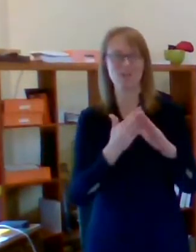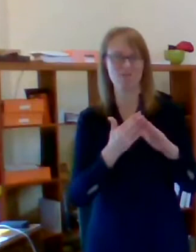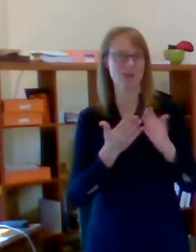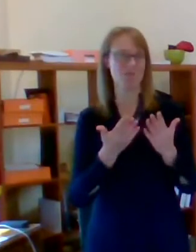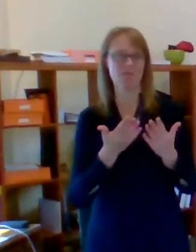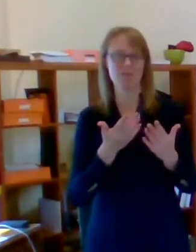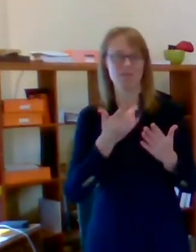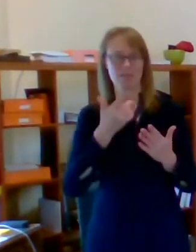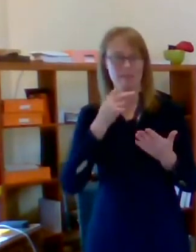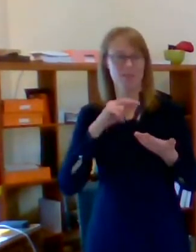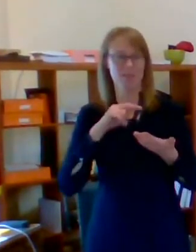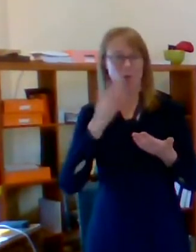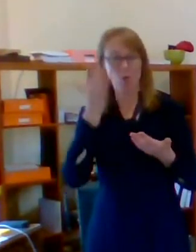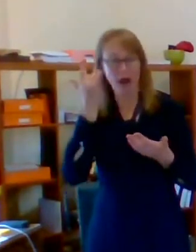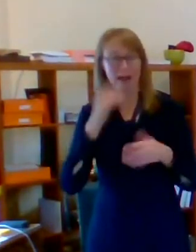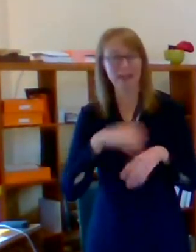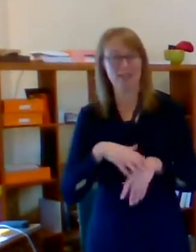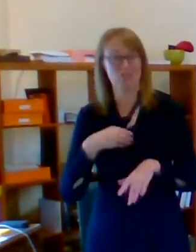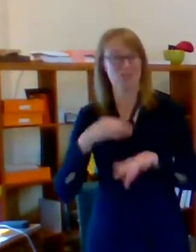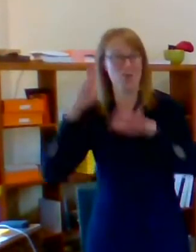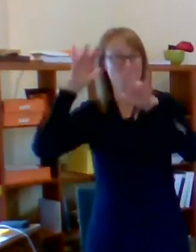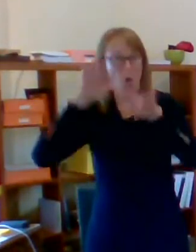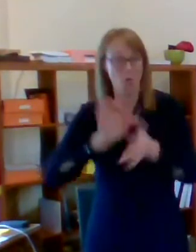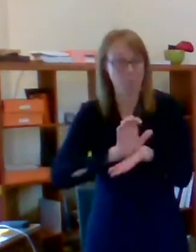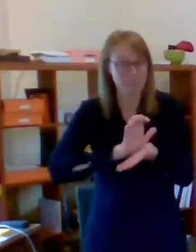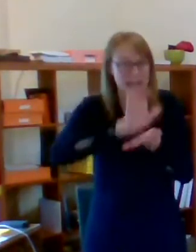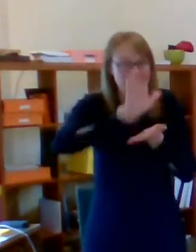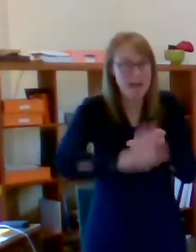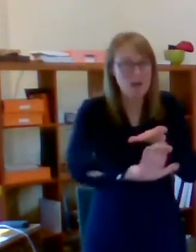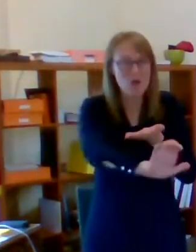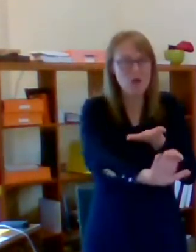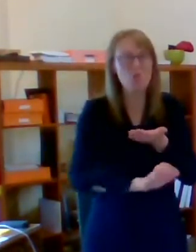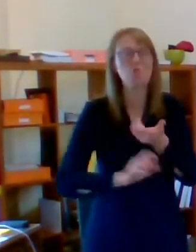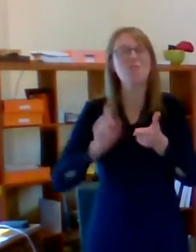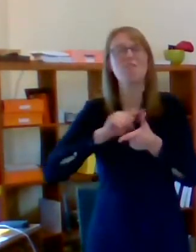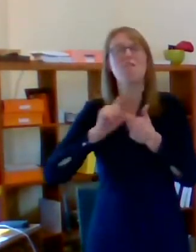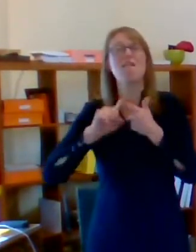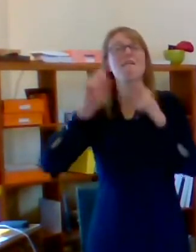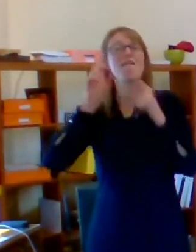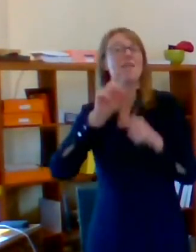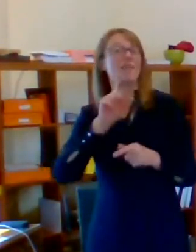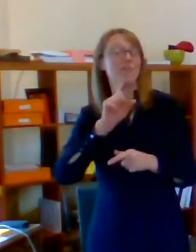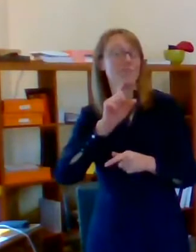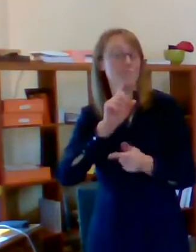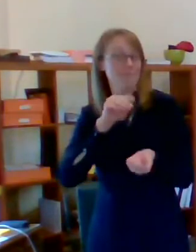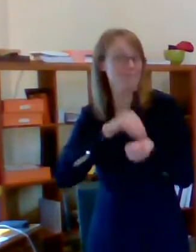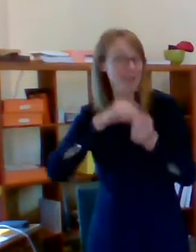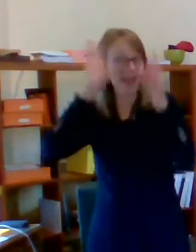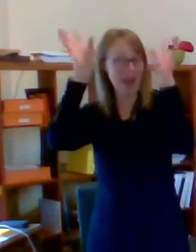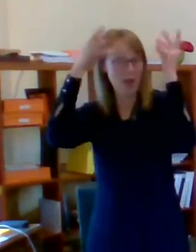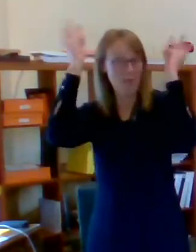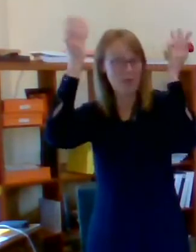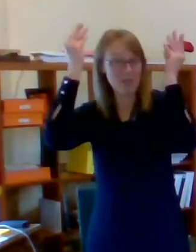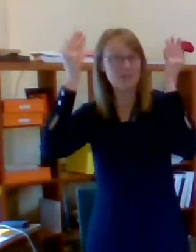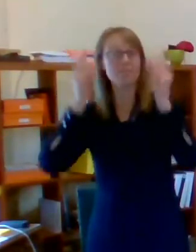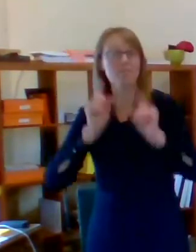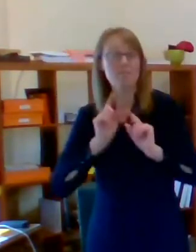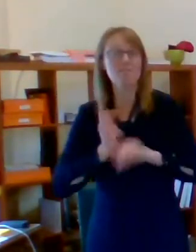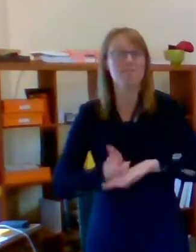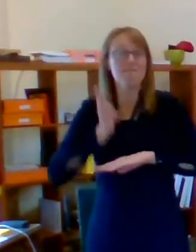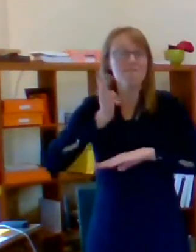snow. It has to do with fire trucks. It has to do with ambulances and those kinds of things. Over time, I think most of